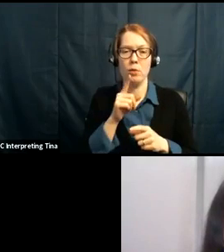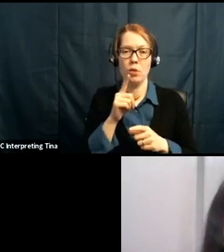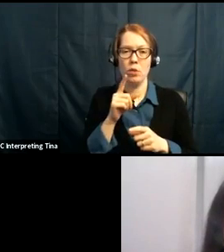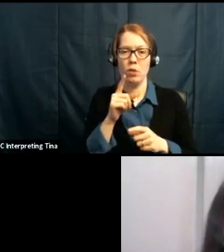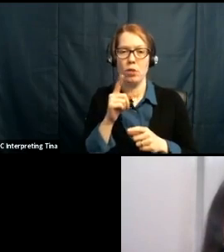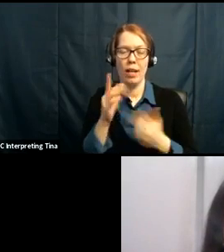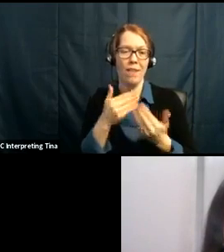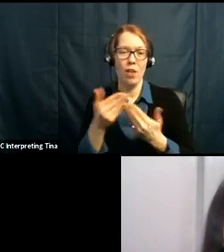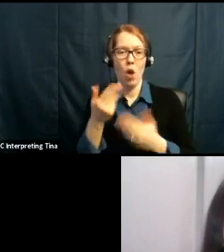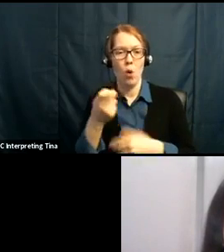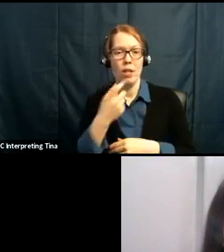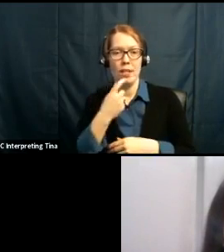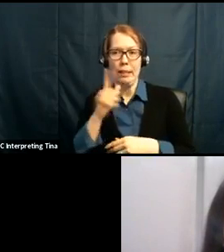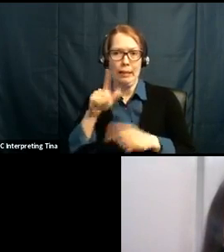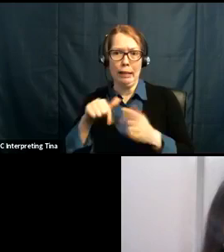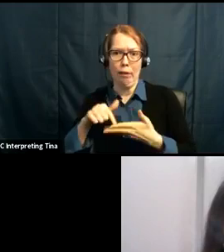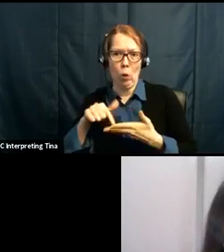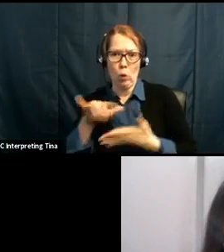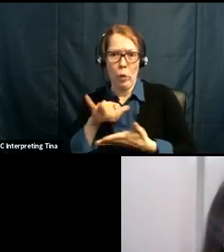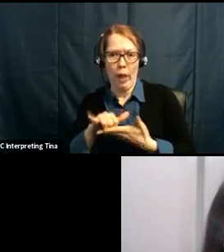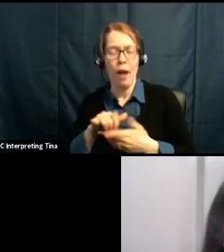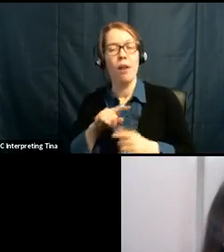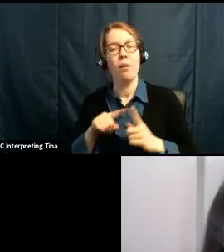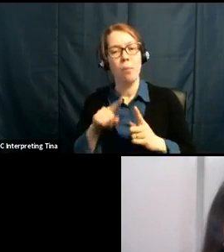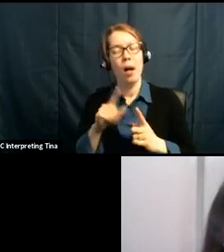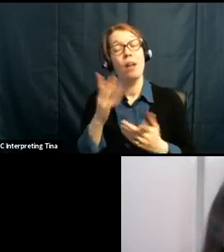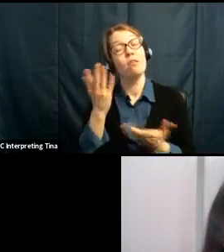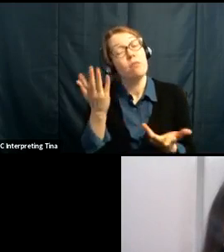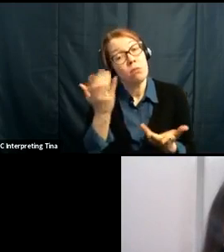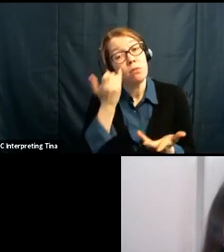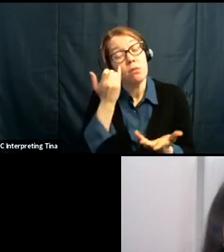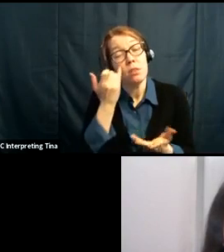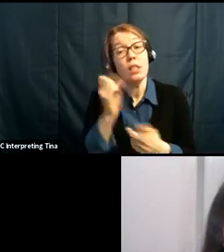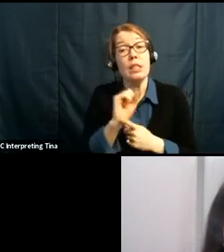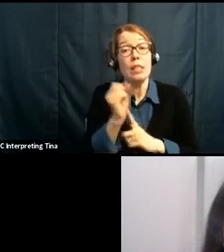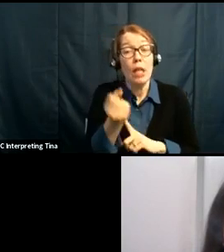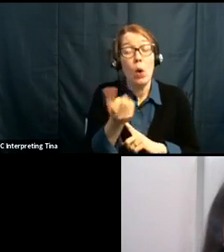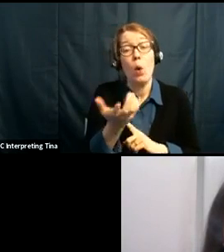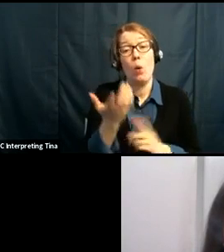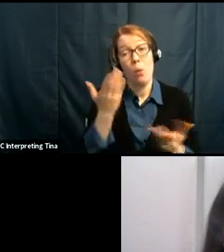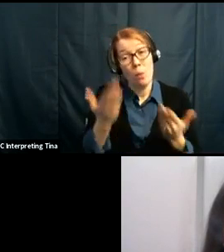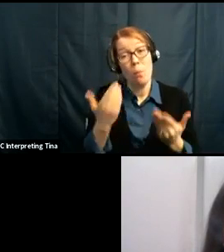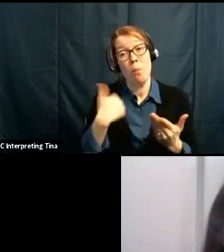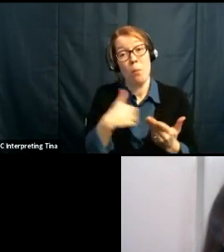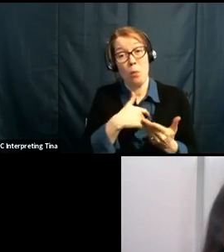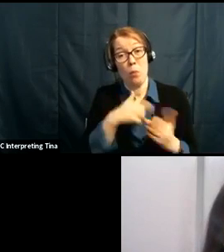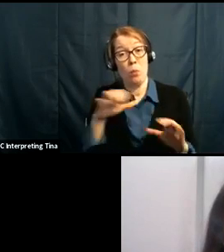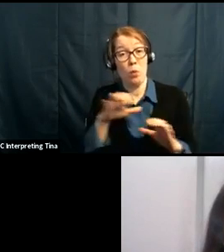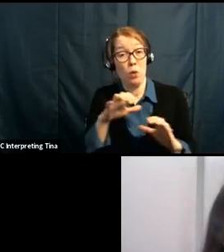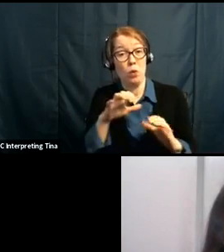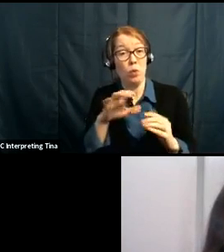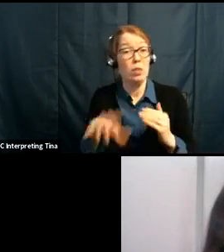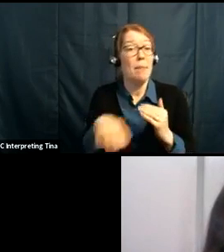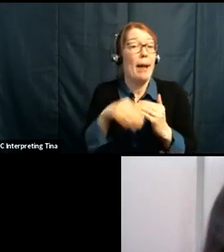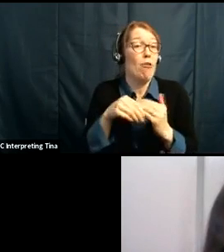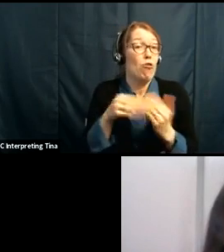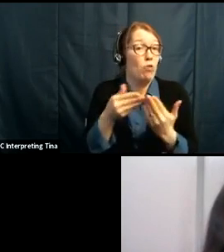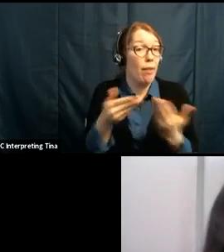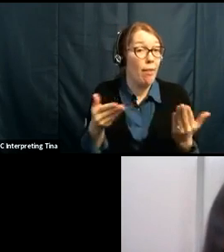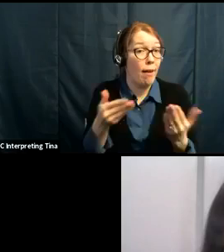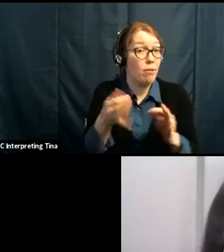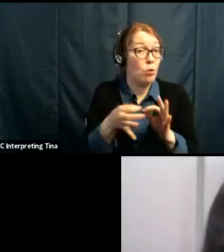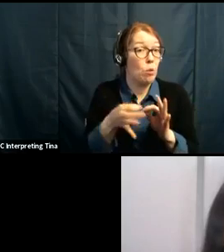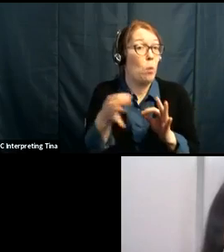afford to, but there could be a situation or scenario where, we need to do some additional things to